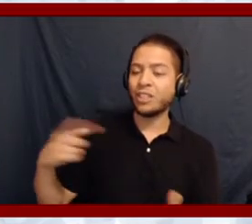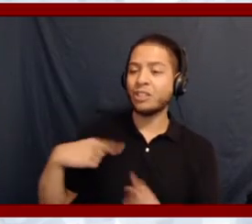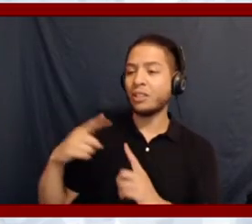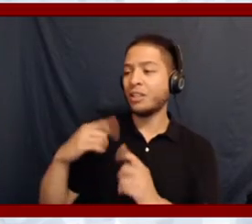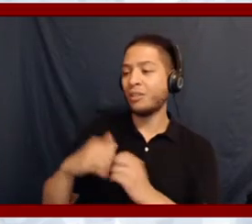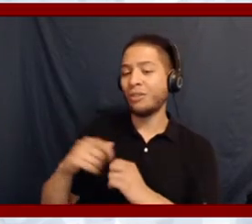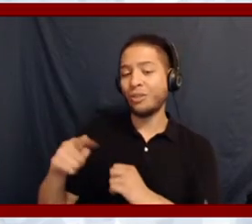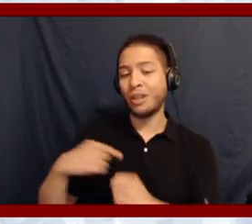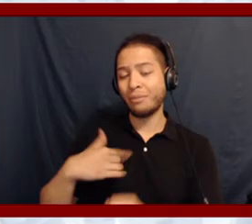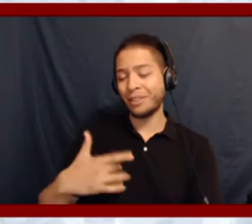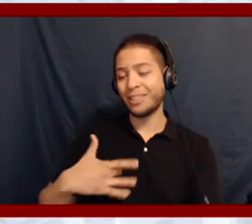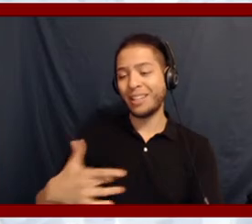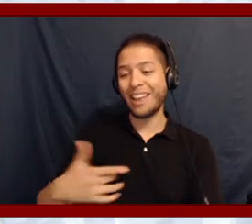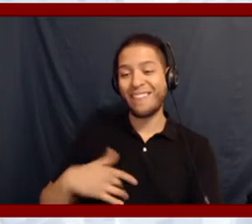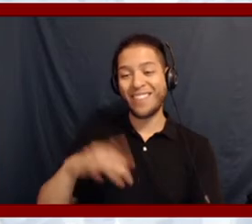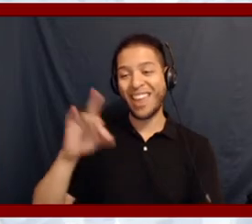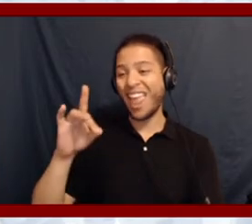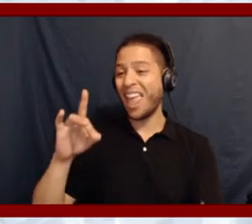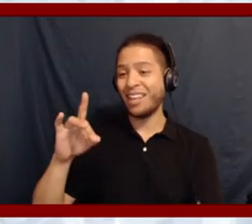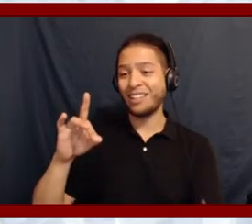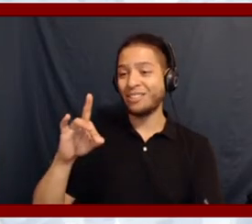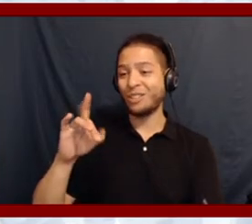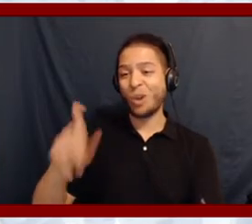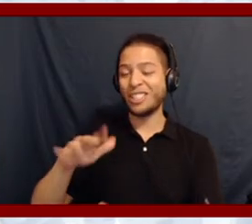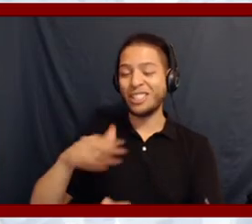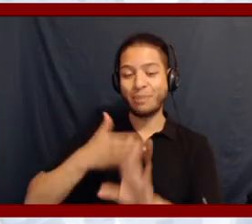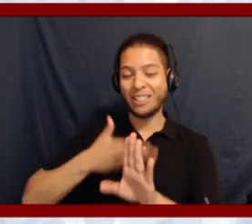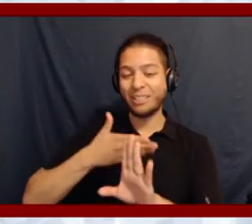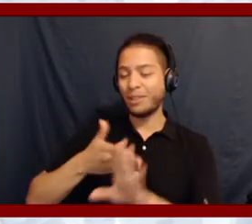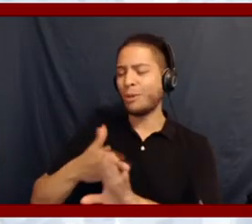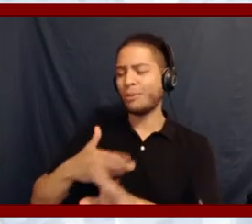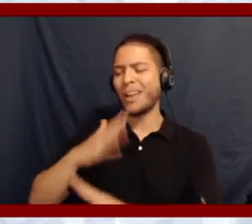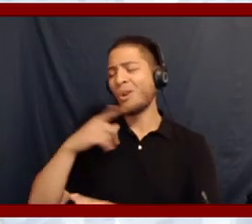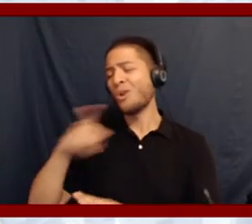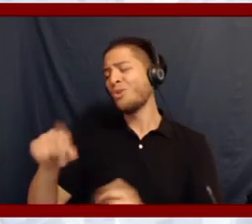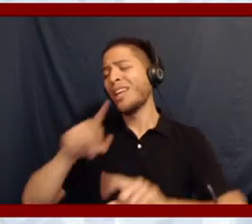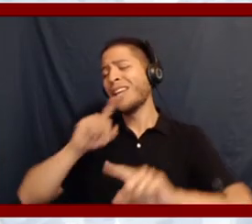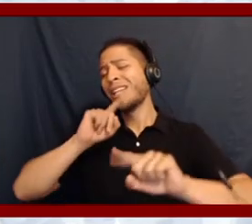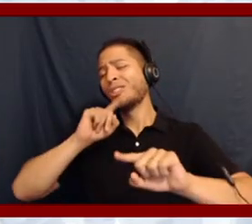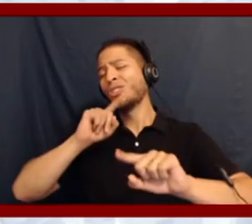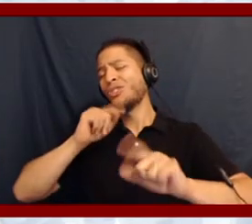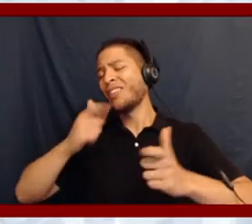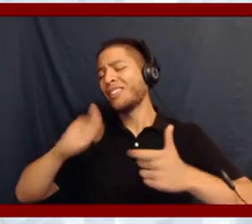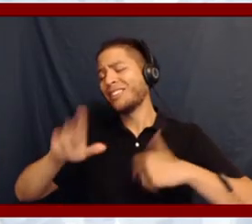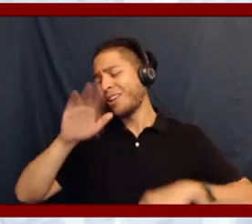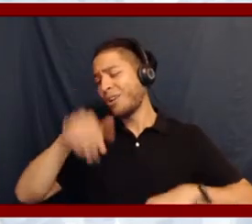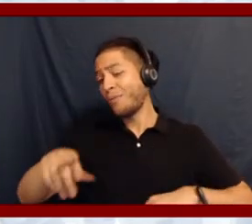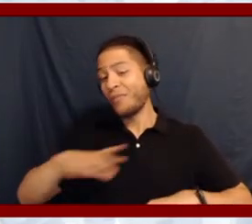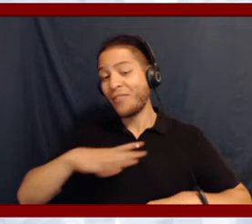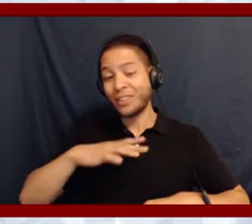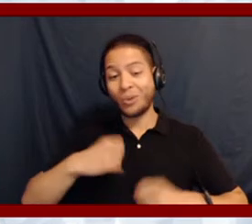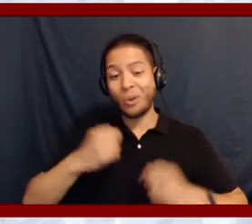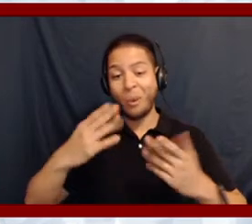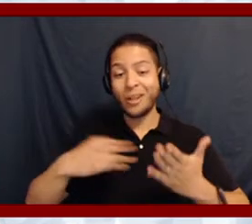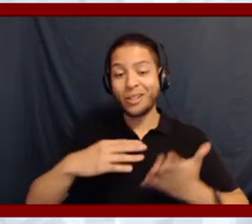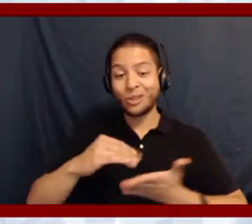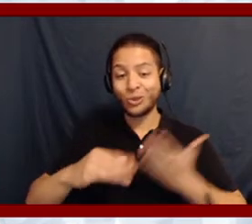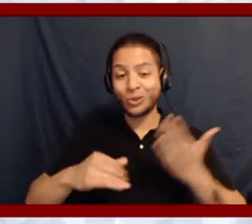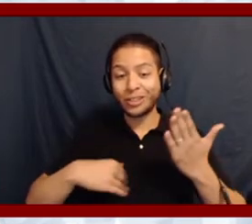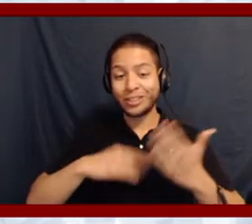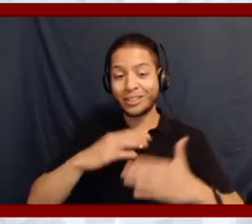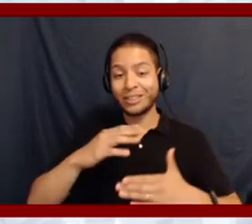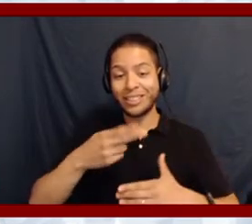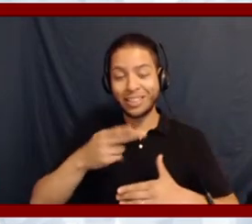questions in a row, so we're gonna do some rapid fire. I know you can knock this out of the park. So this is from numerous students and different HBCU